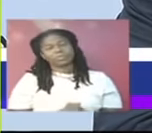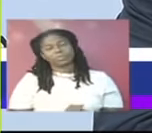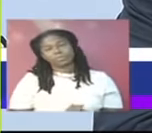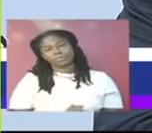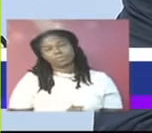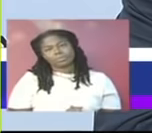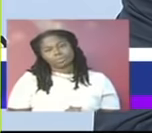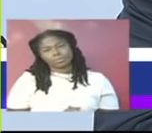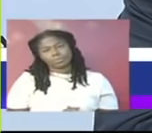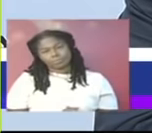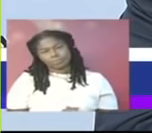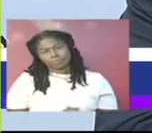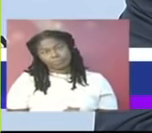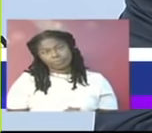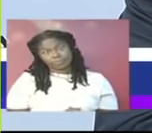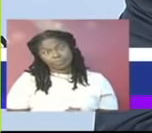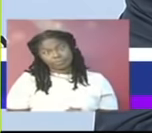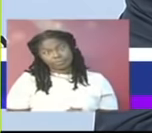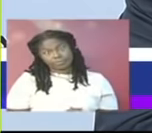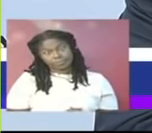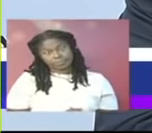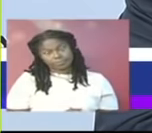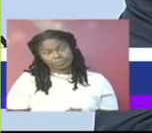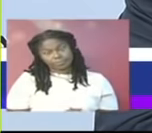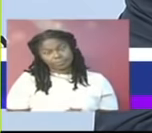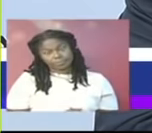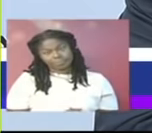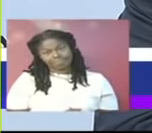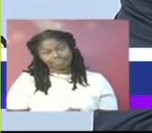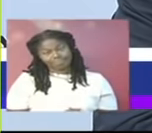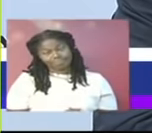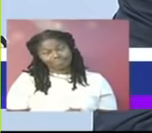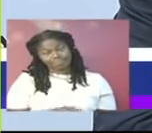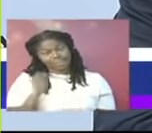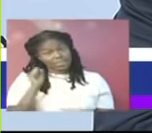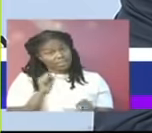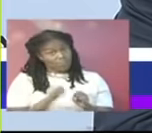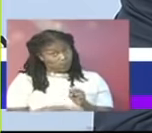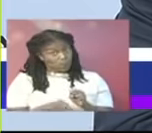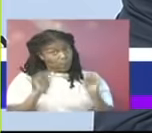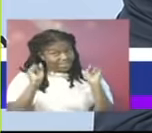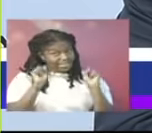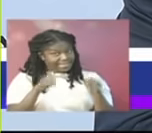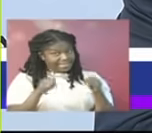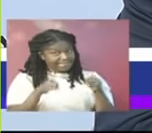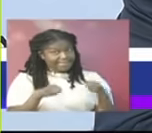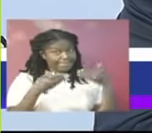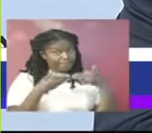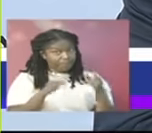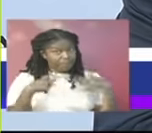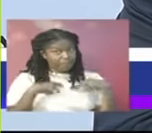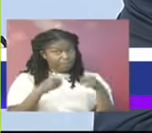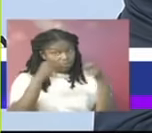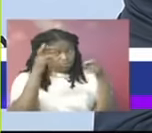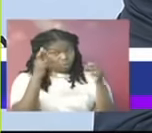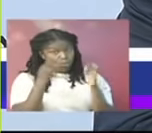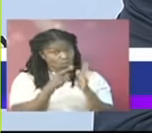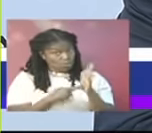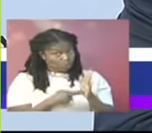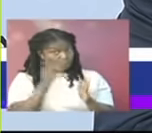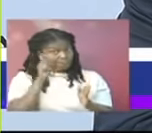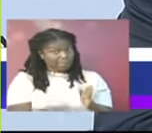is working in counter or against the public health regulations and the vaccination